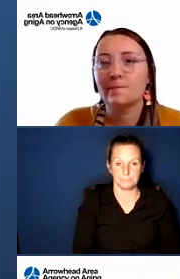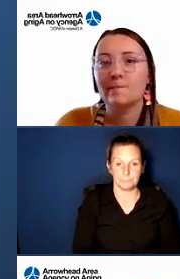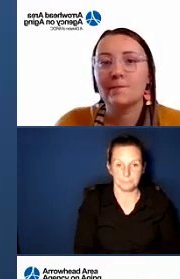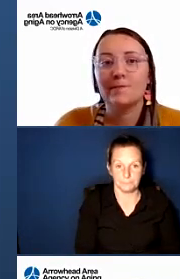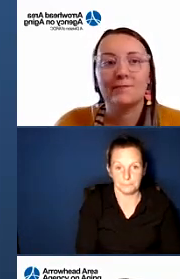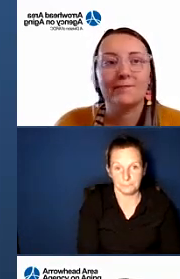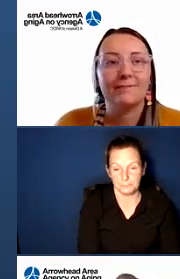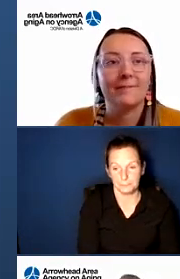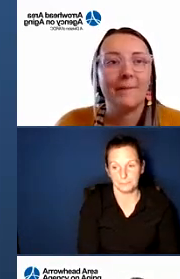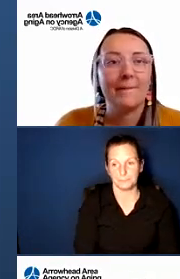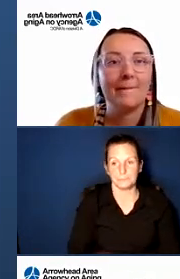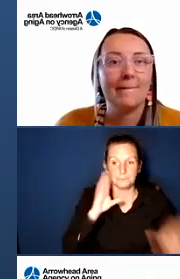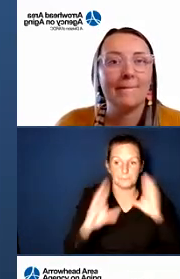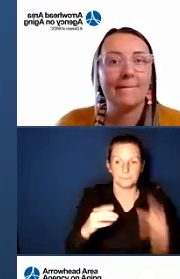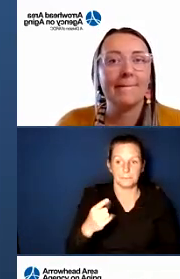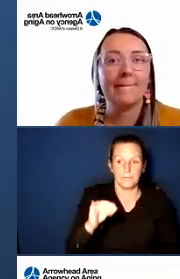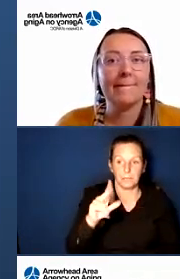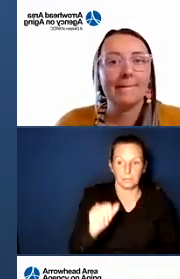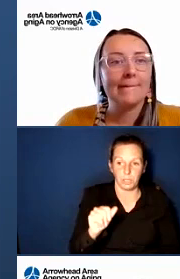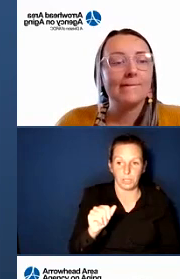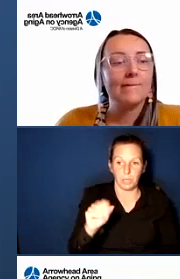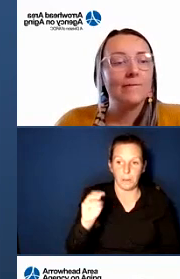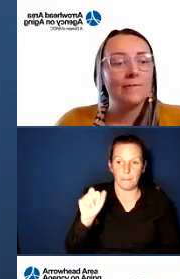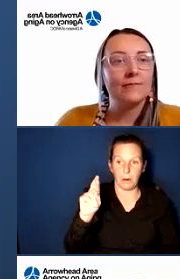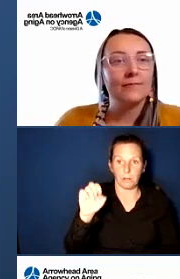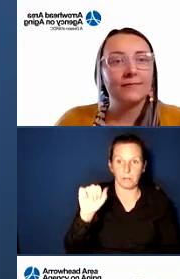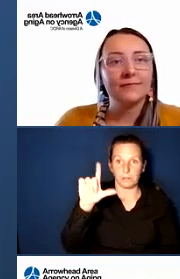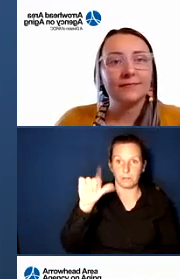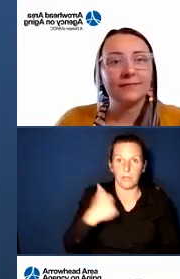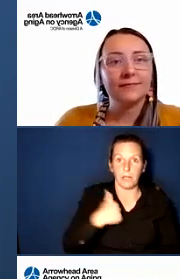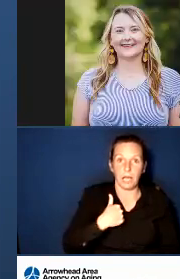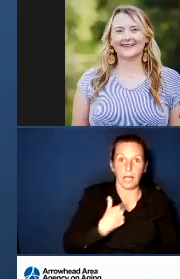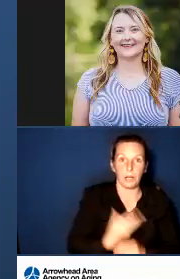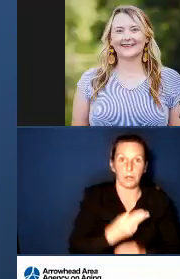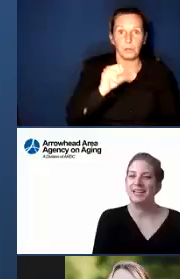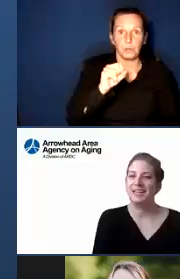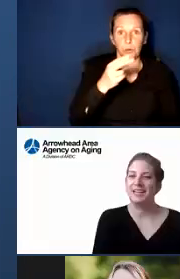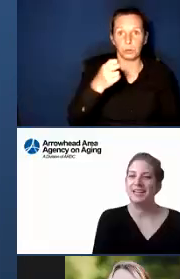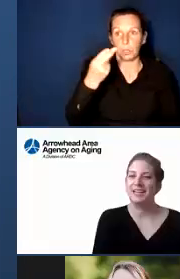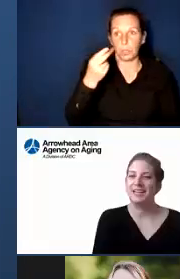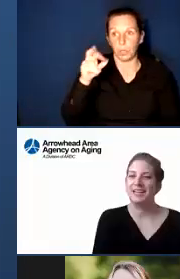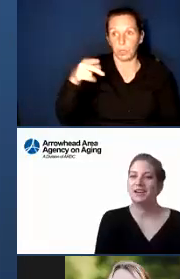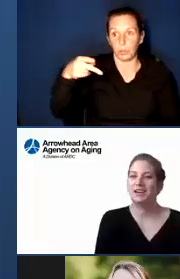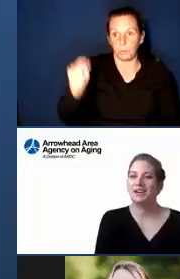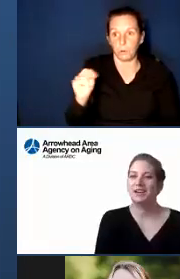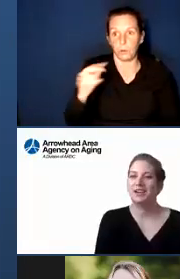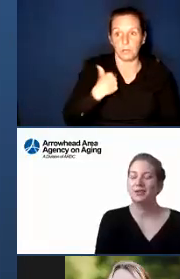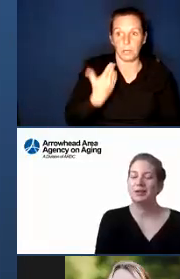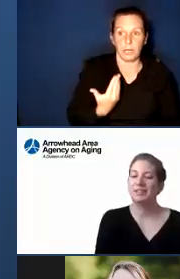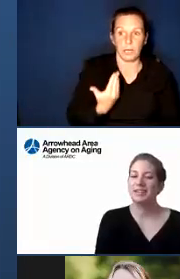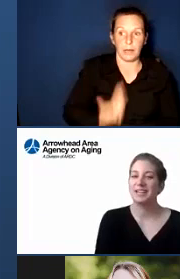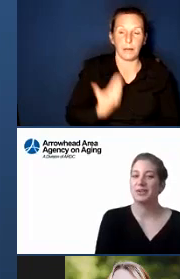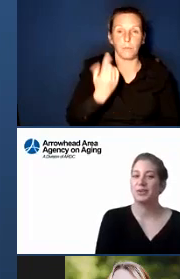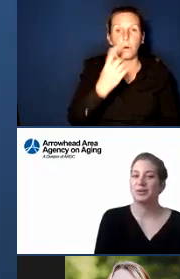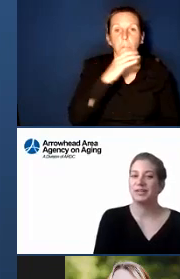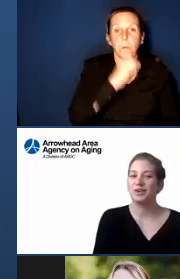Hi, my name is Gina Marsala, and I use she, her pronouns, and I am one of our Older